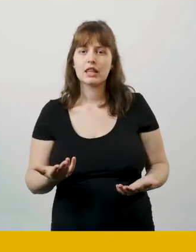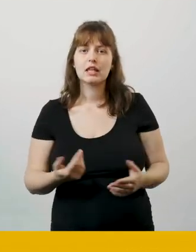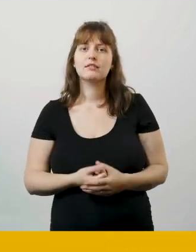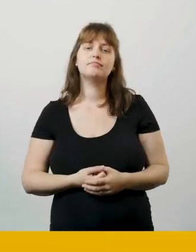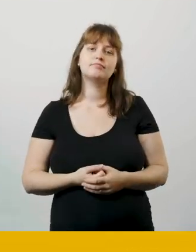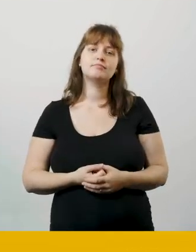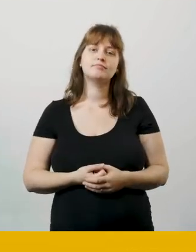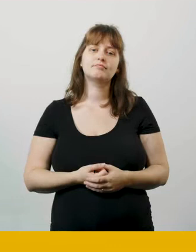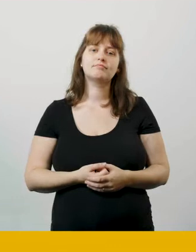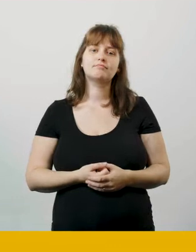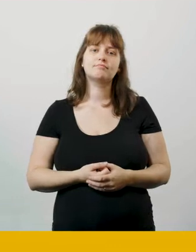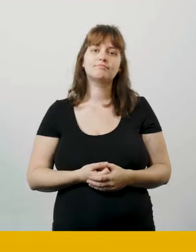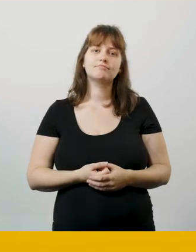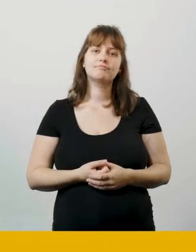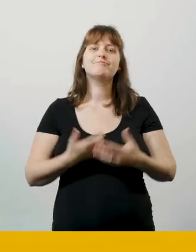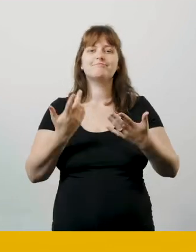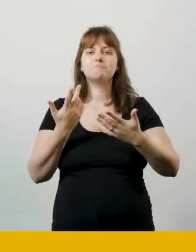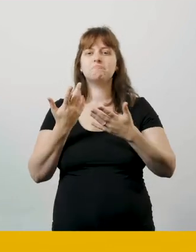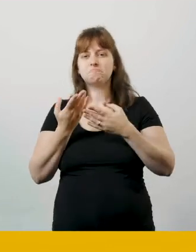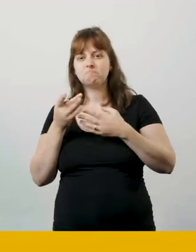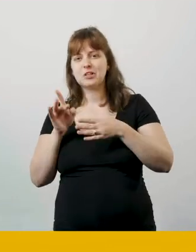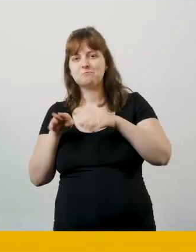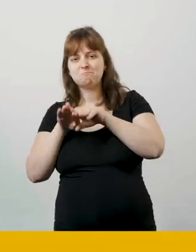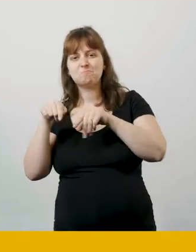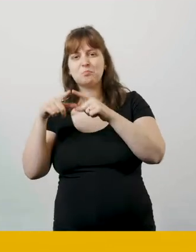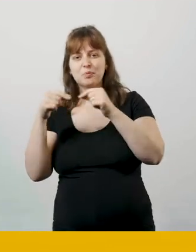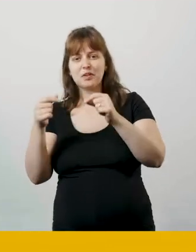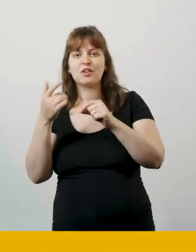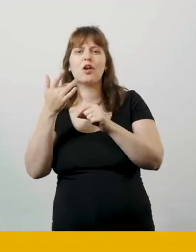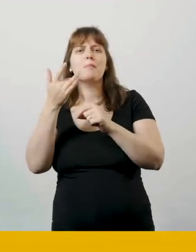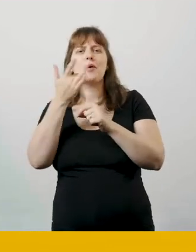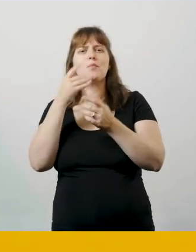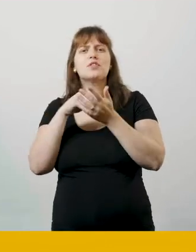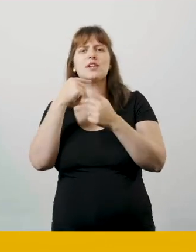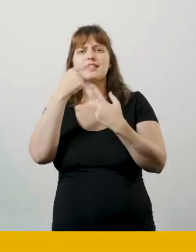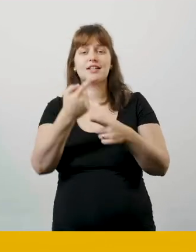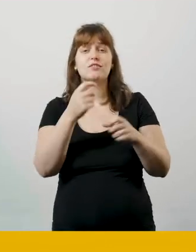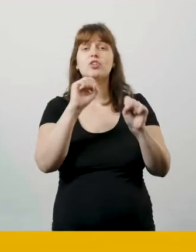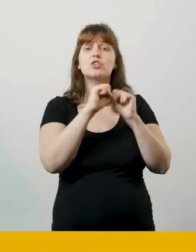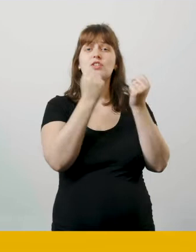At the end, I would like to state that social